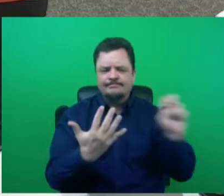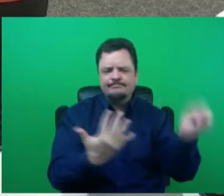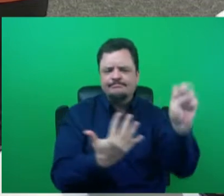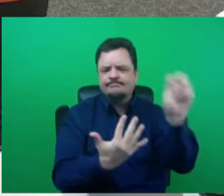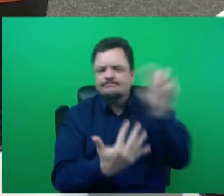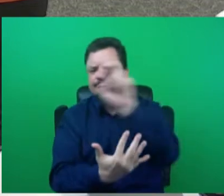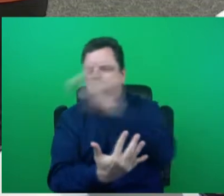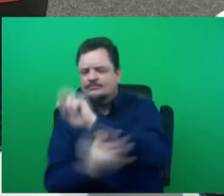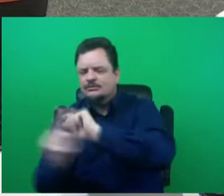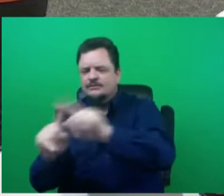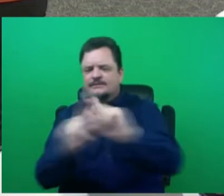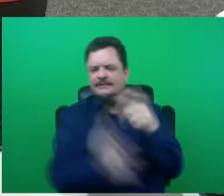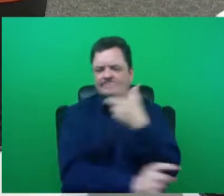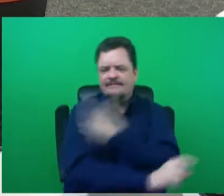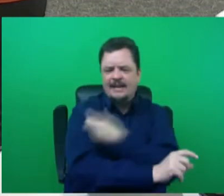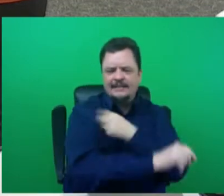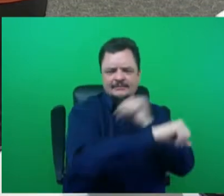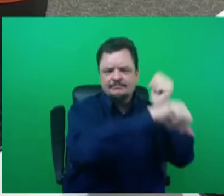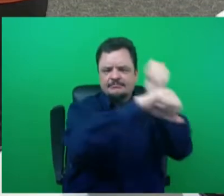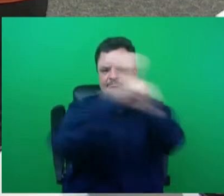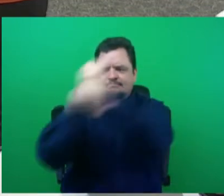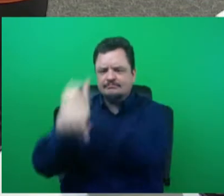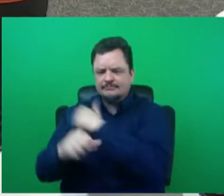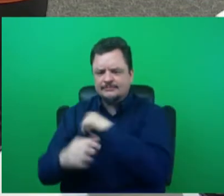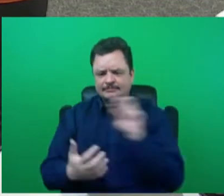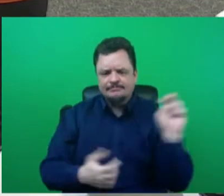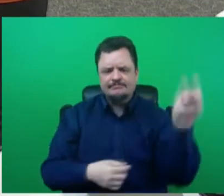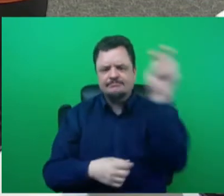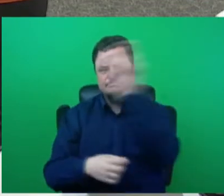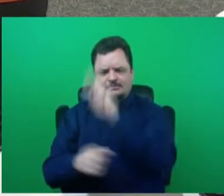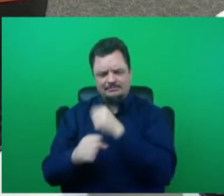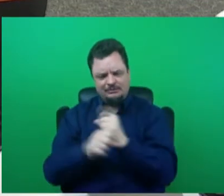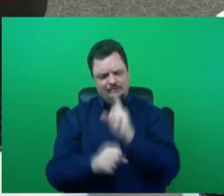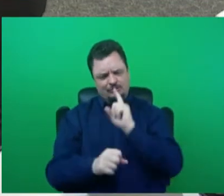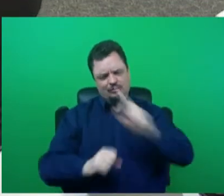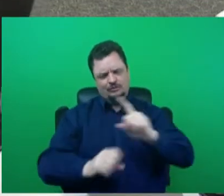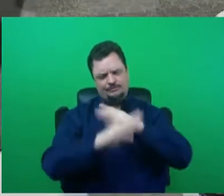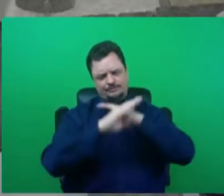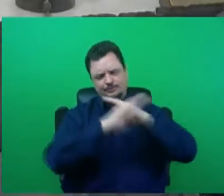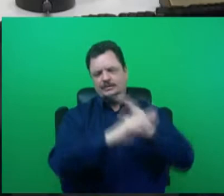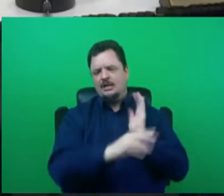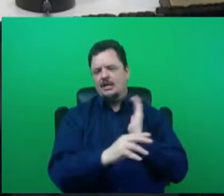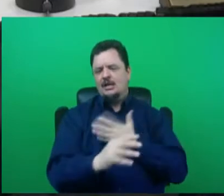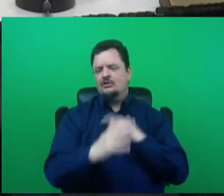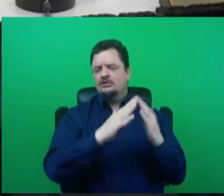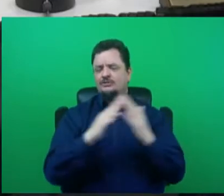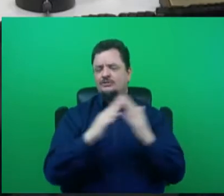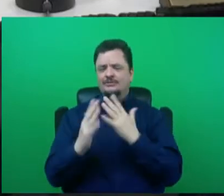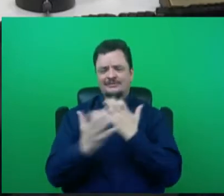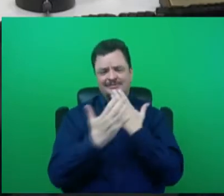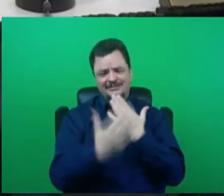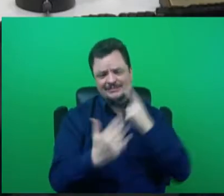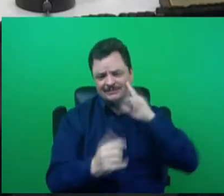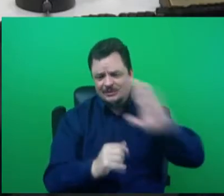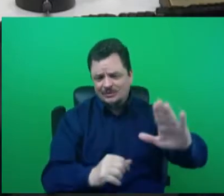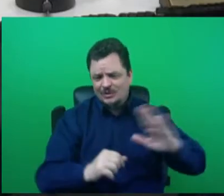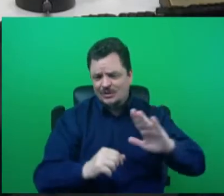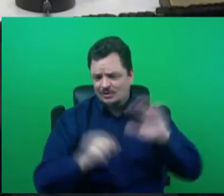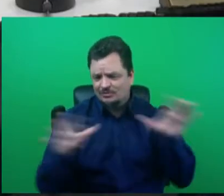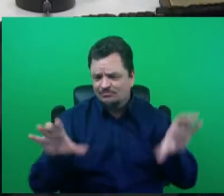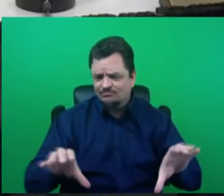So thank you all for your support, and thank you for this recognition. Thank you, Kirstie. And we'll call you back up